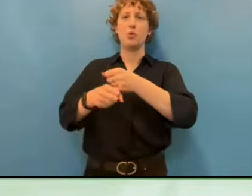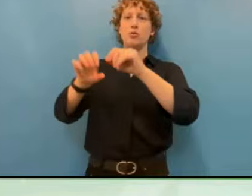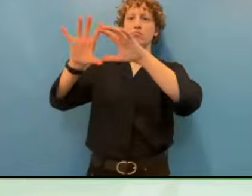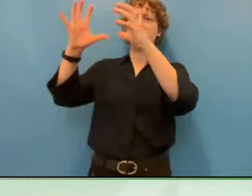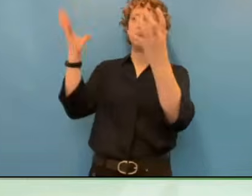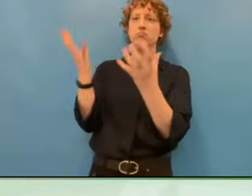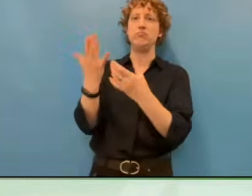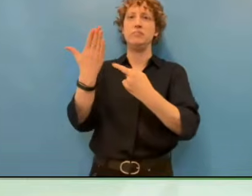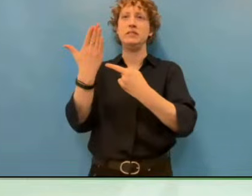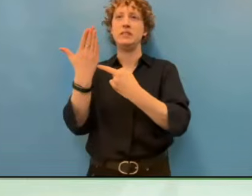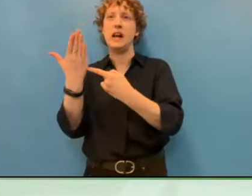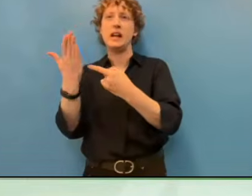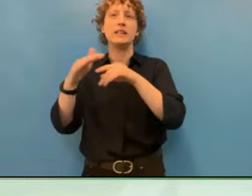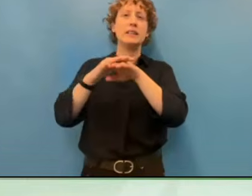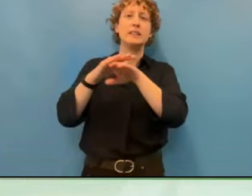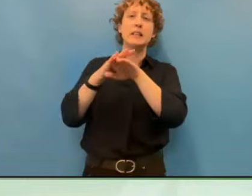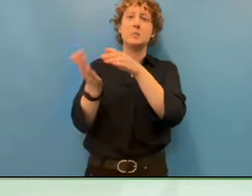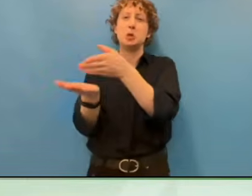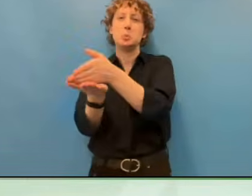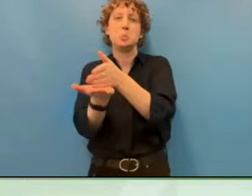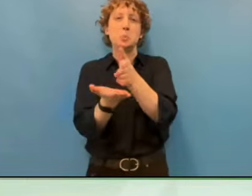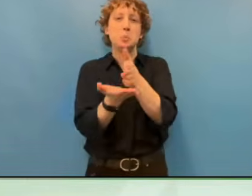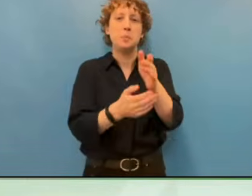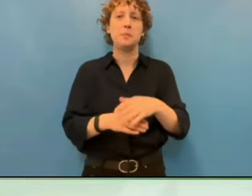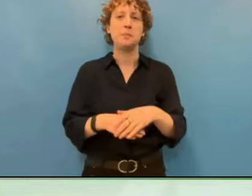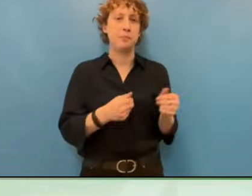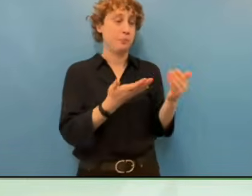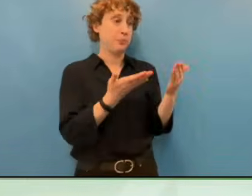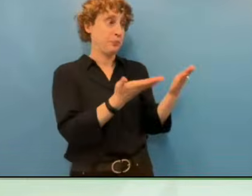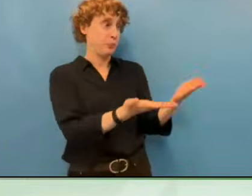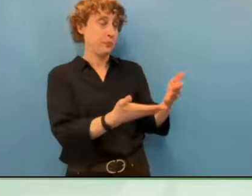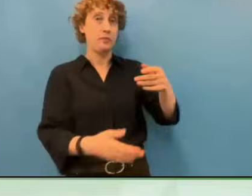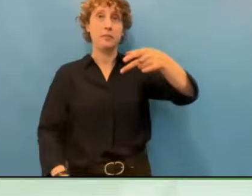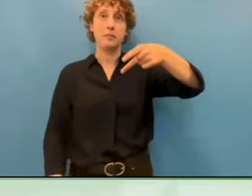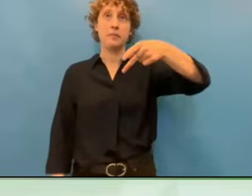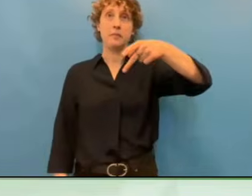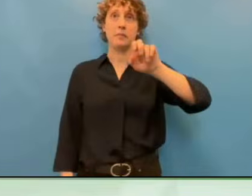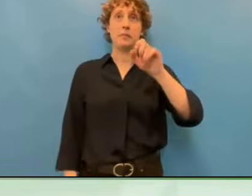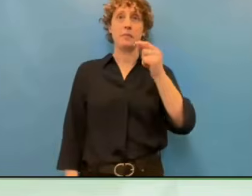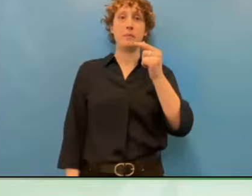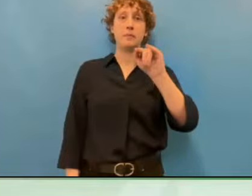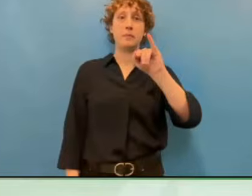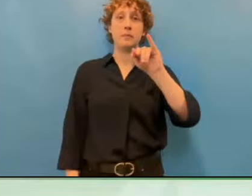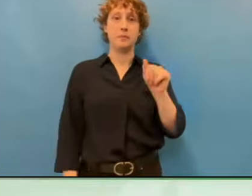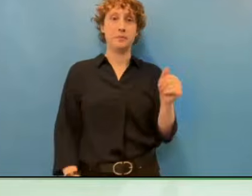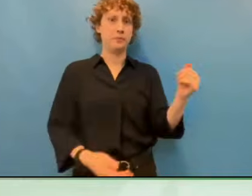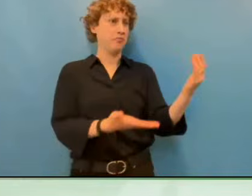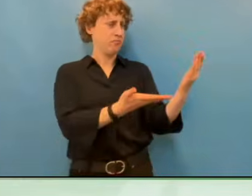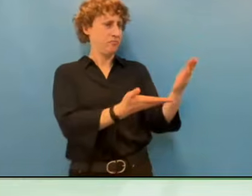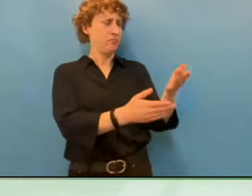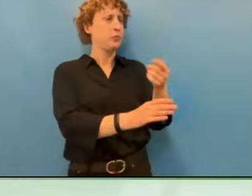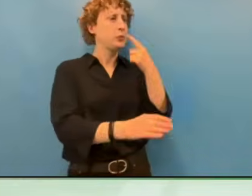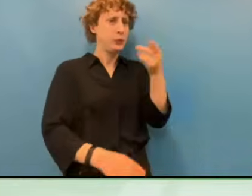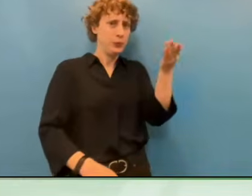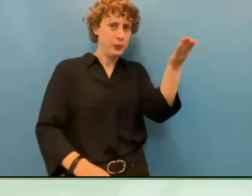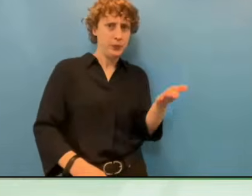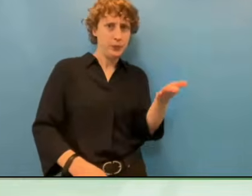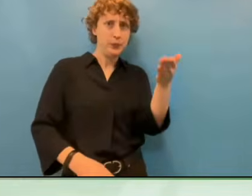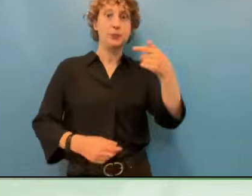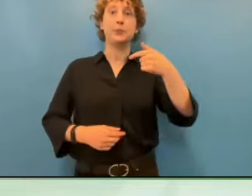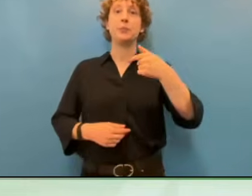My name is Petja Nederlander. I'm director at the Austrian Central Bank, and I'm responsible for payments, financial literacy, and risk